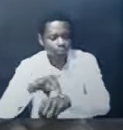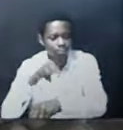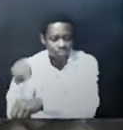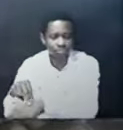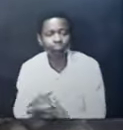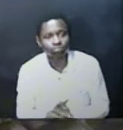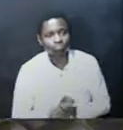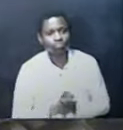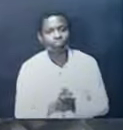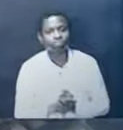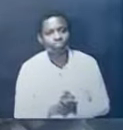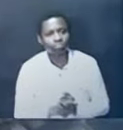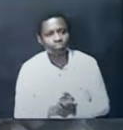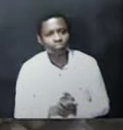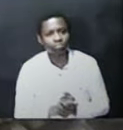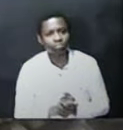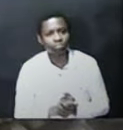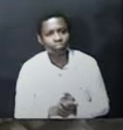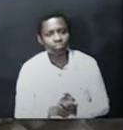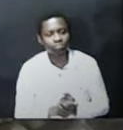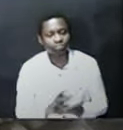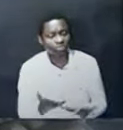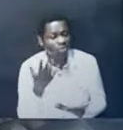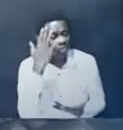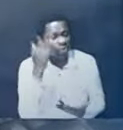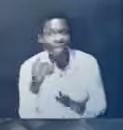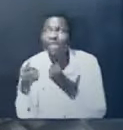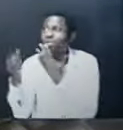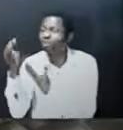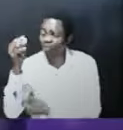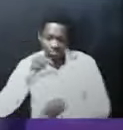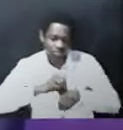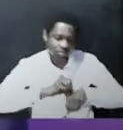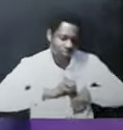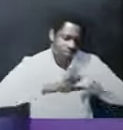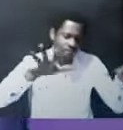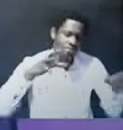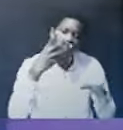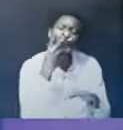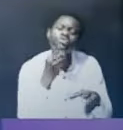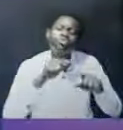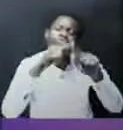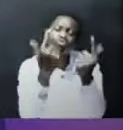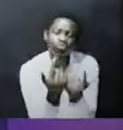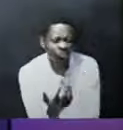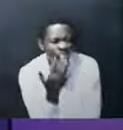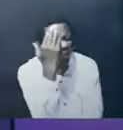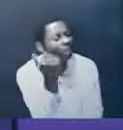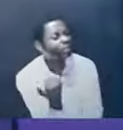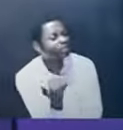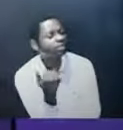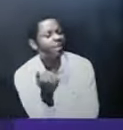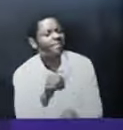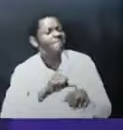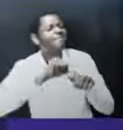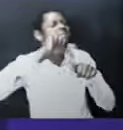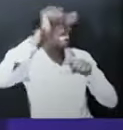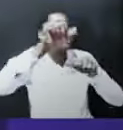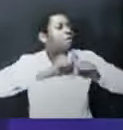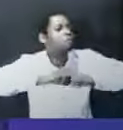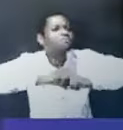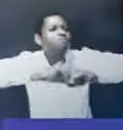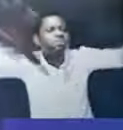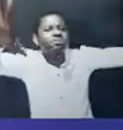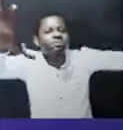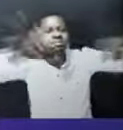woho. Now, why did God scatter them? Why did they go that far? Why